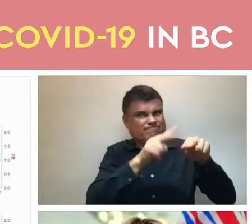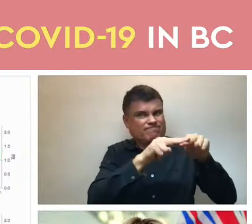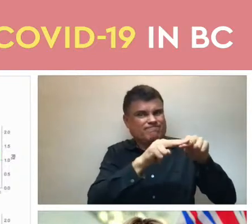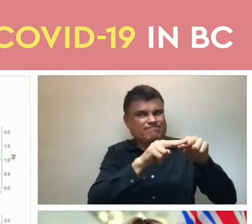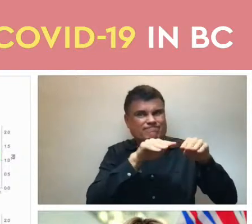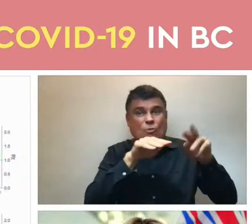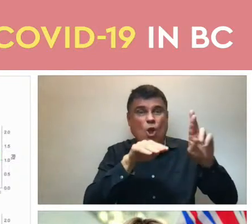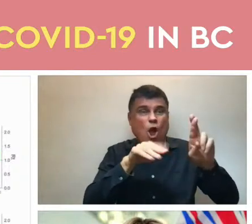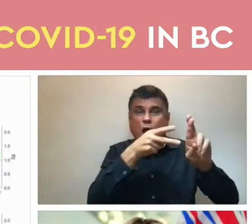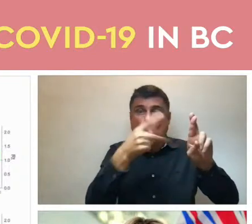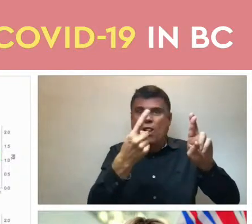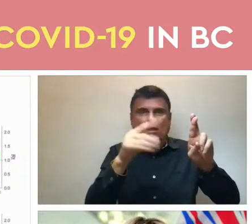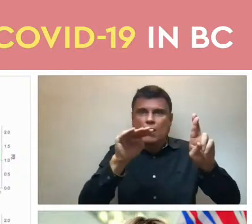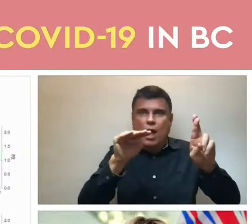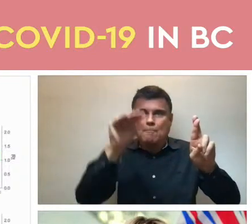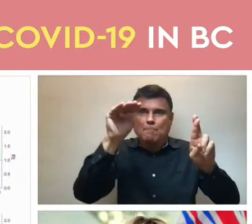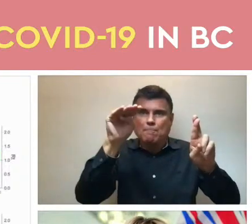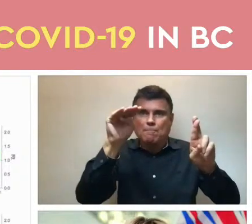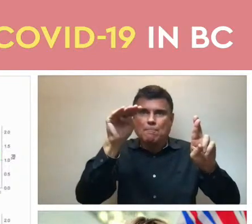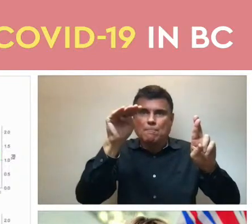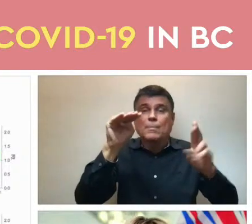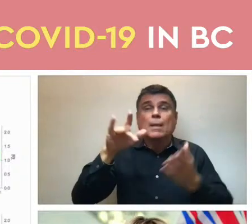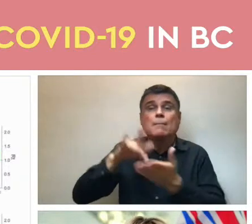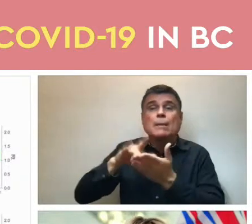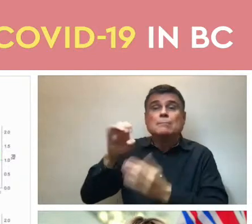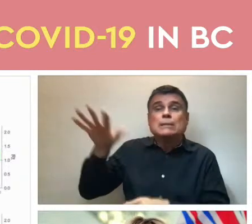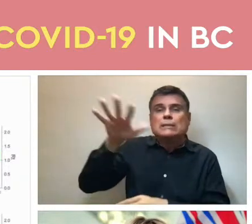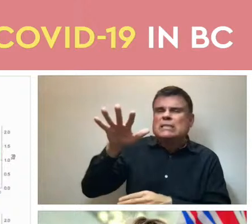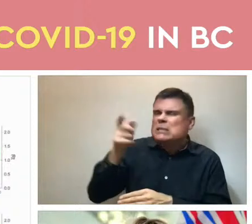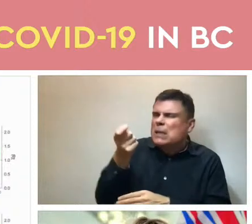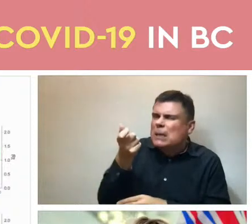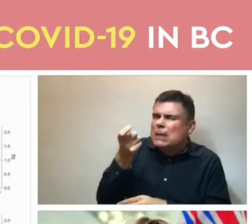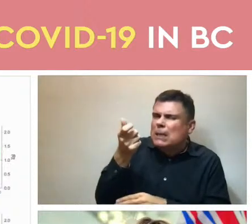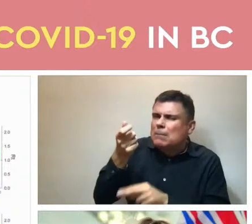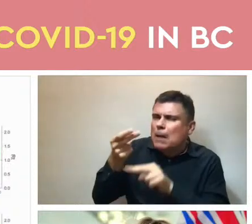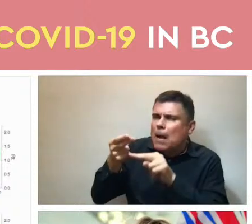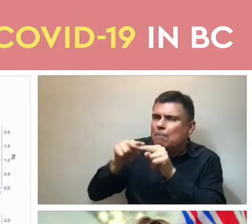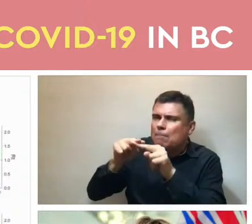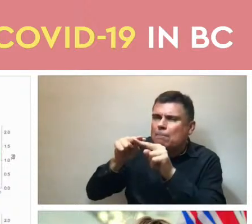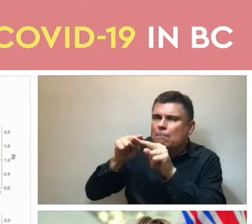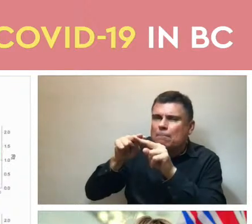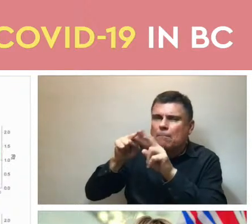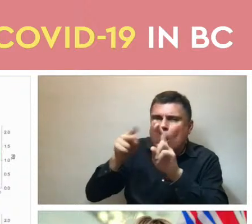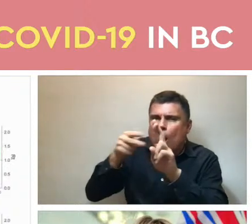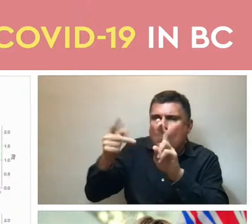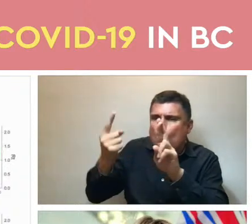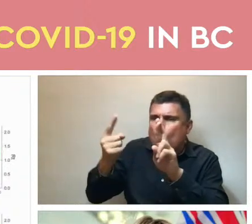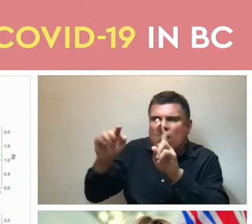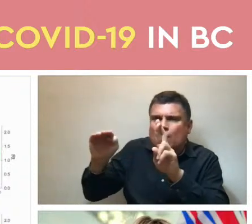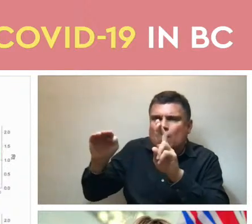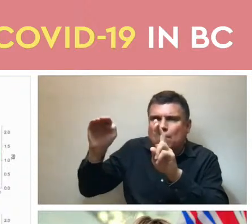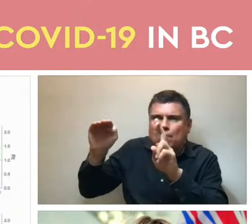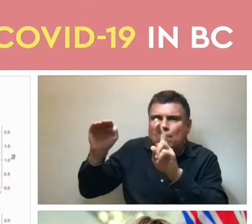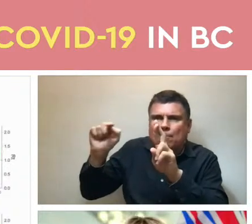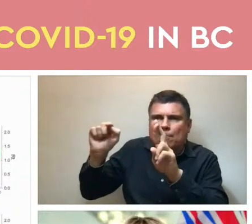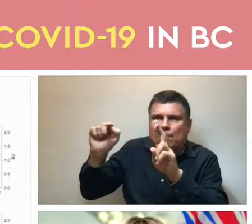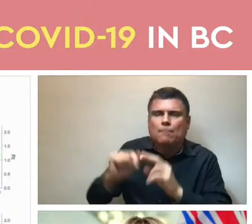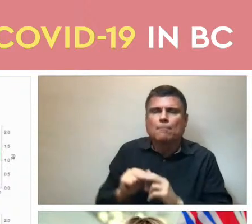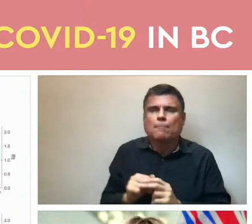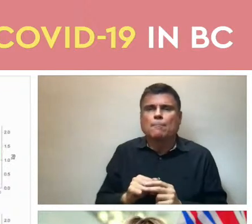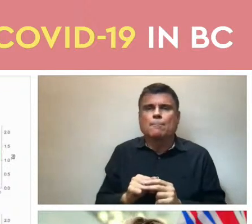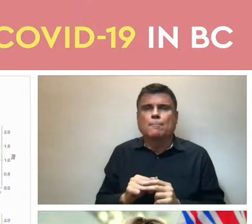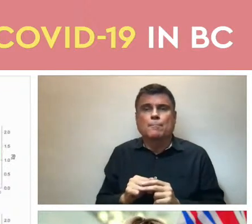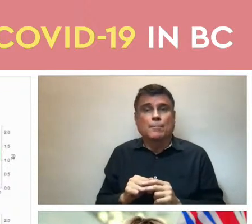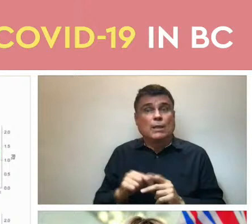seen interior creeping a little above 1, where we've seen a dramatic decrease, thank goodness, in the north,